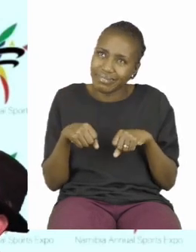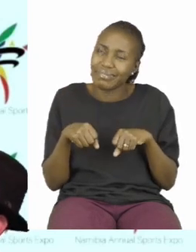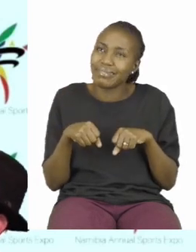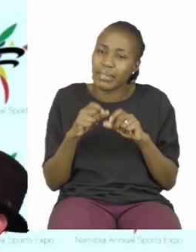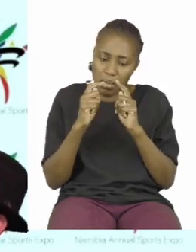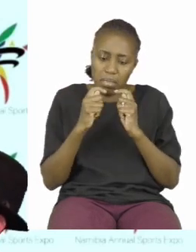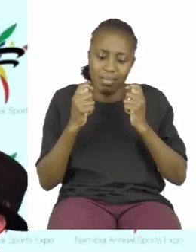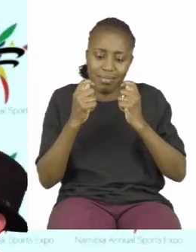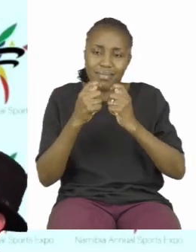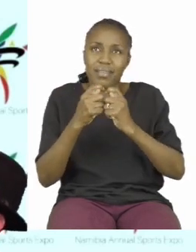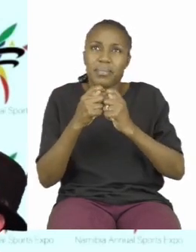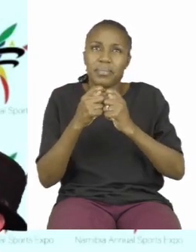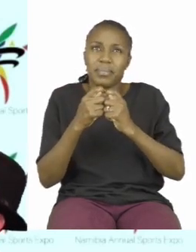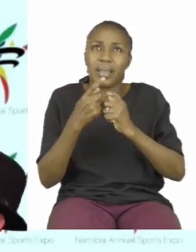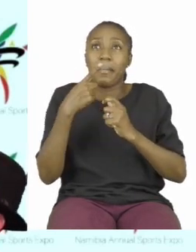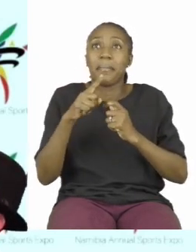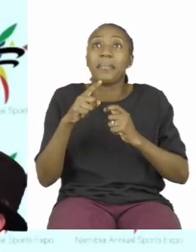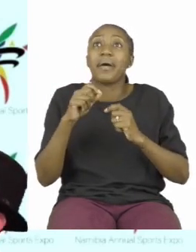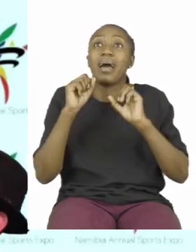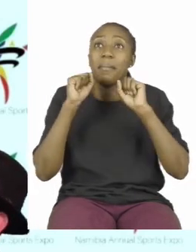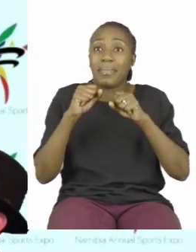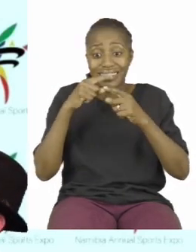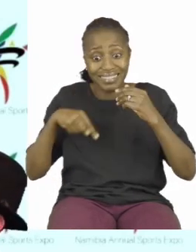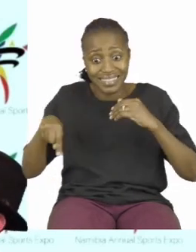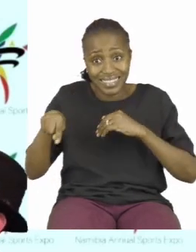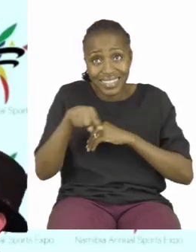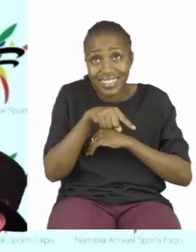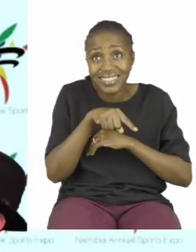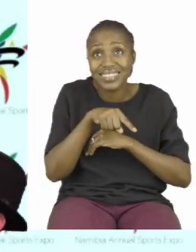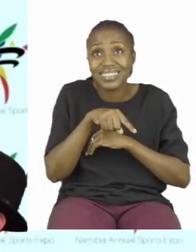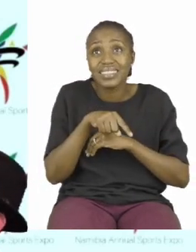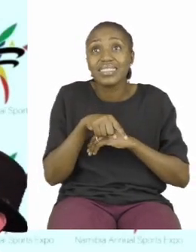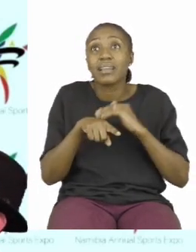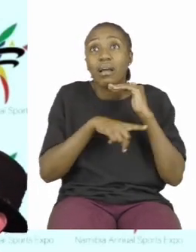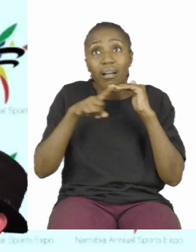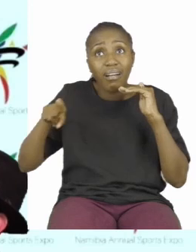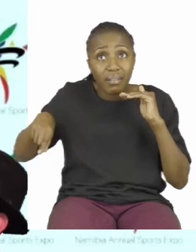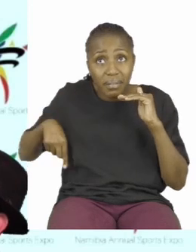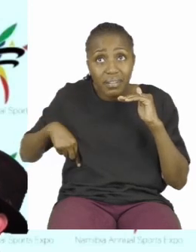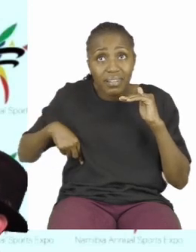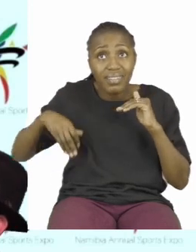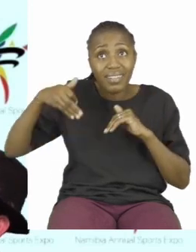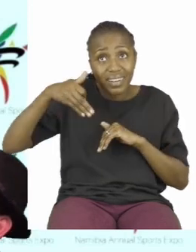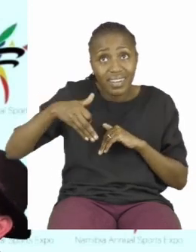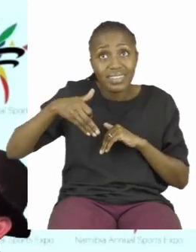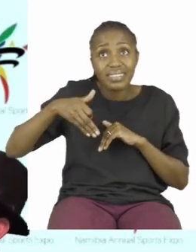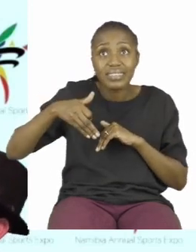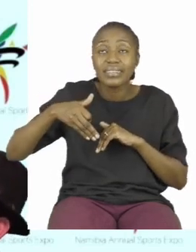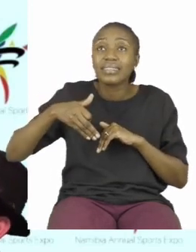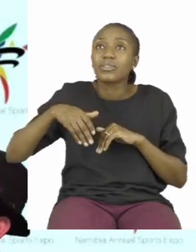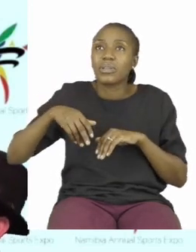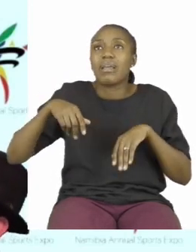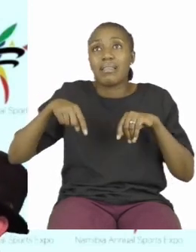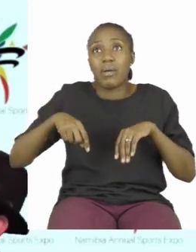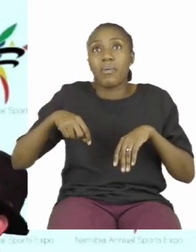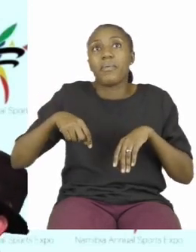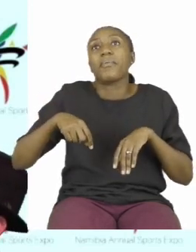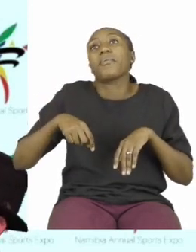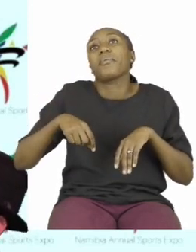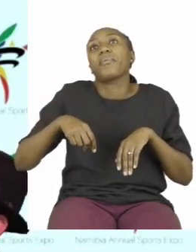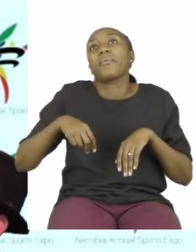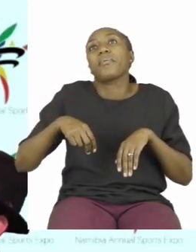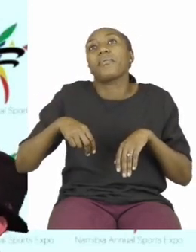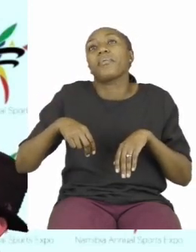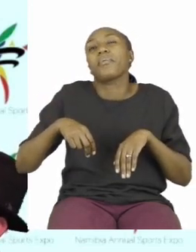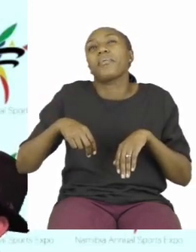locally. Yes, but you'd need to go outside to perform. Mm-hmm. So our competition lies in the region. Region 5,